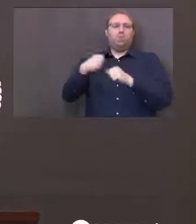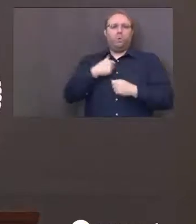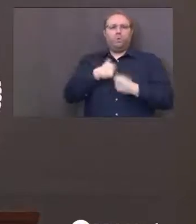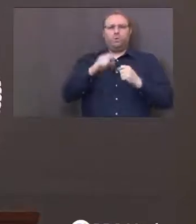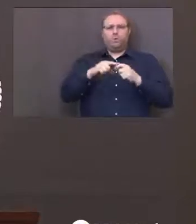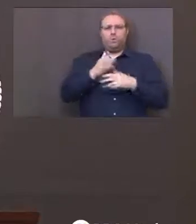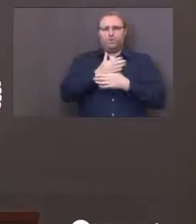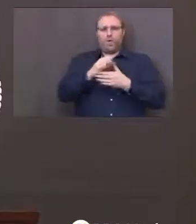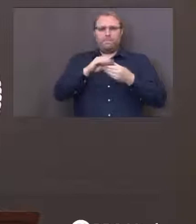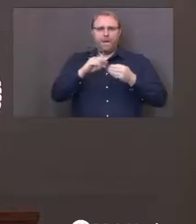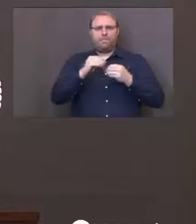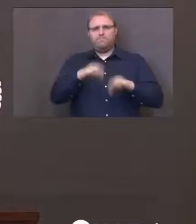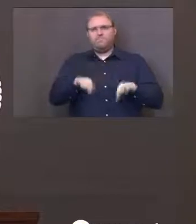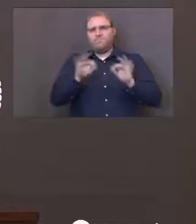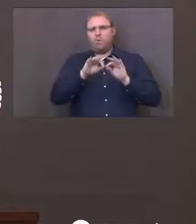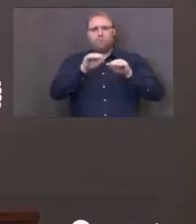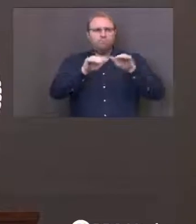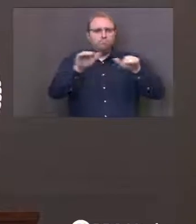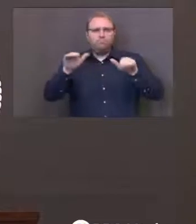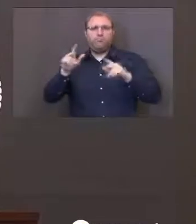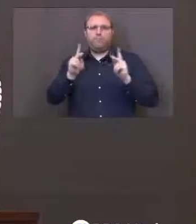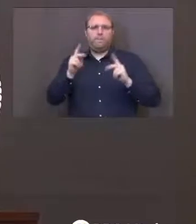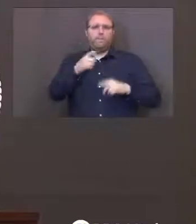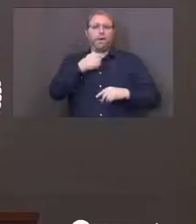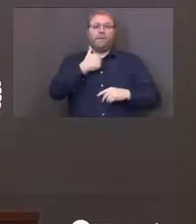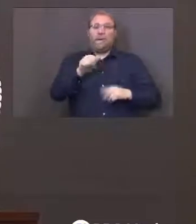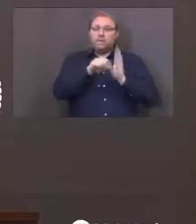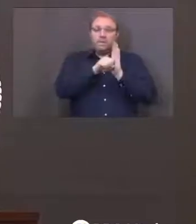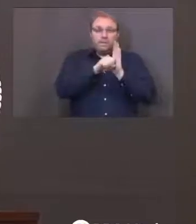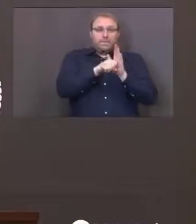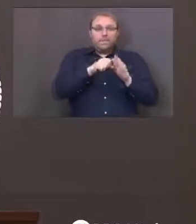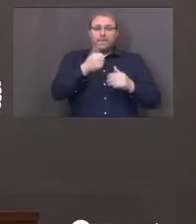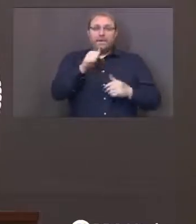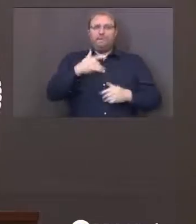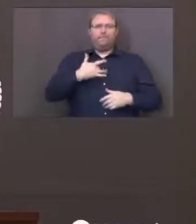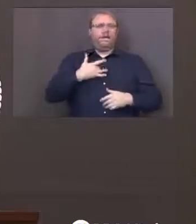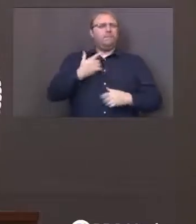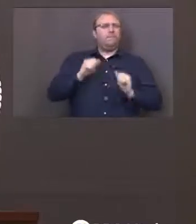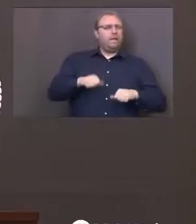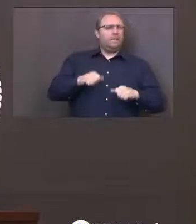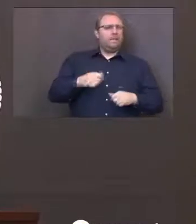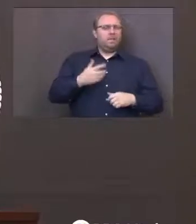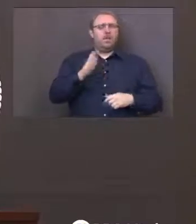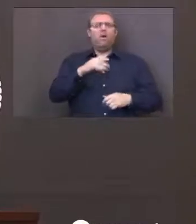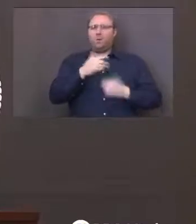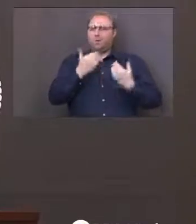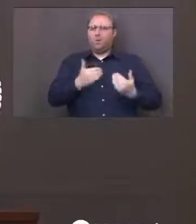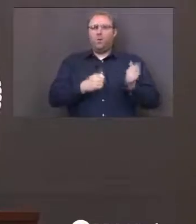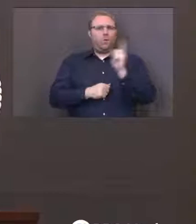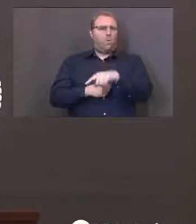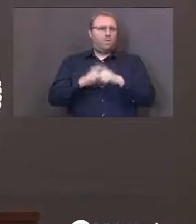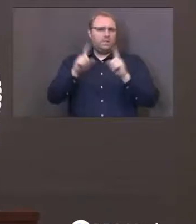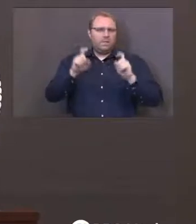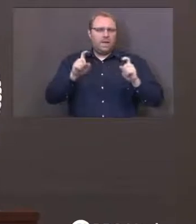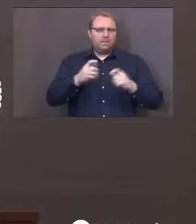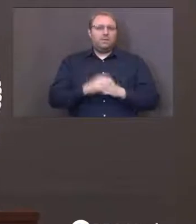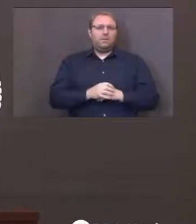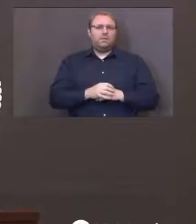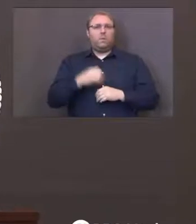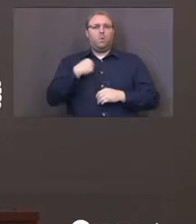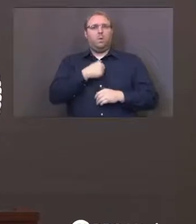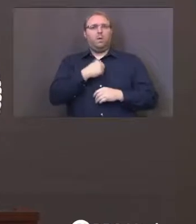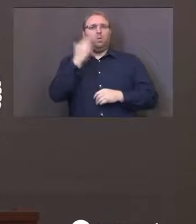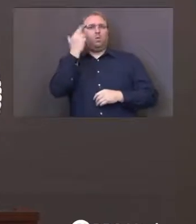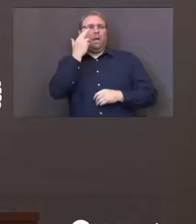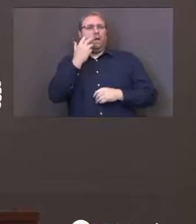so important for anybody with any symptoms or those who are close contacts or in a high-risk setting to go ahead and get tested. But we